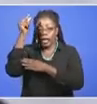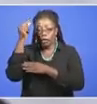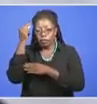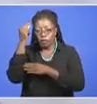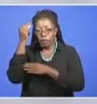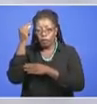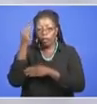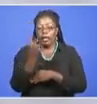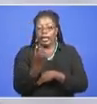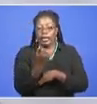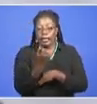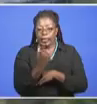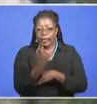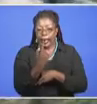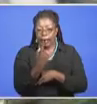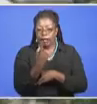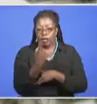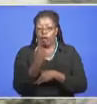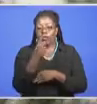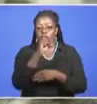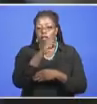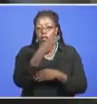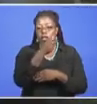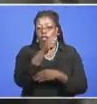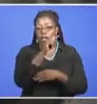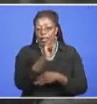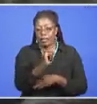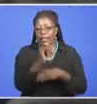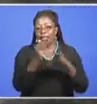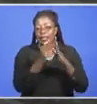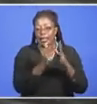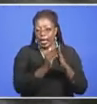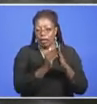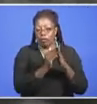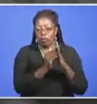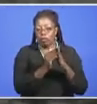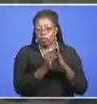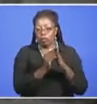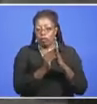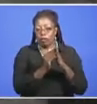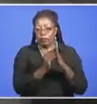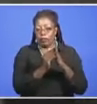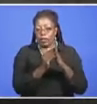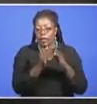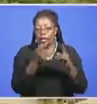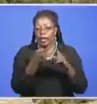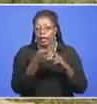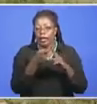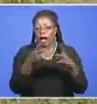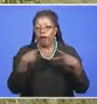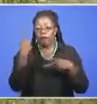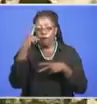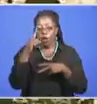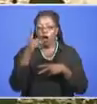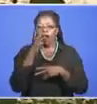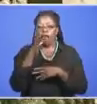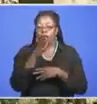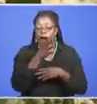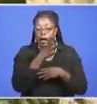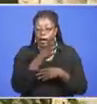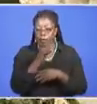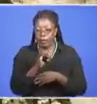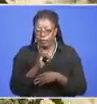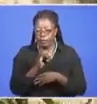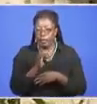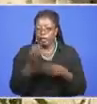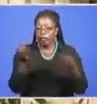All 11 of the shanty towns, without exception, are leased the land and leased for farming purposes. There's absolutely